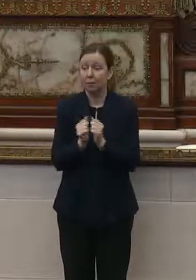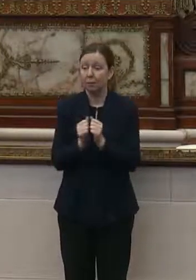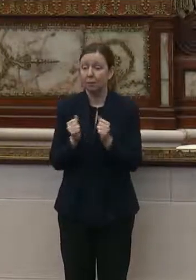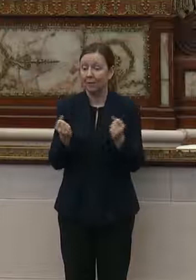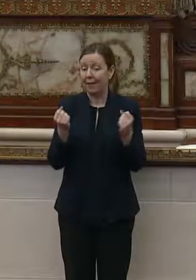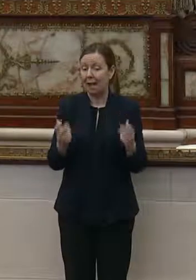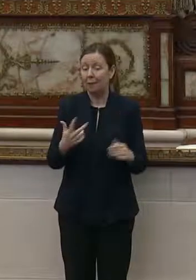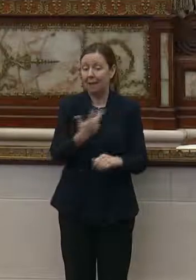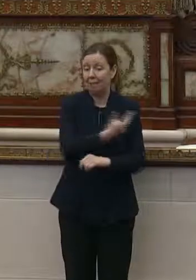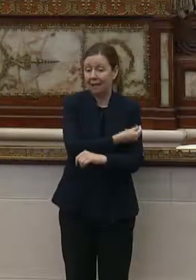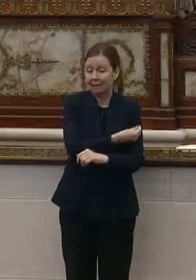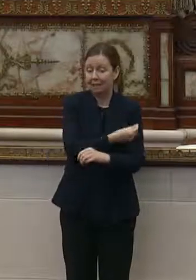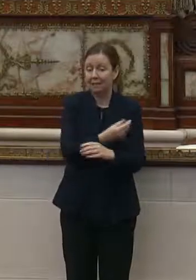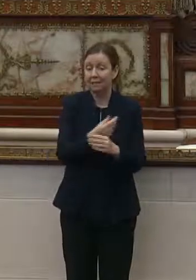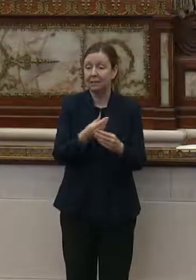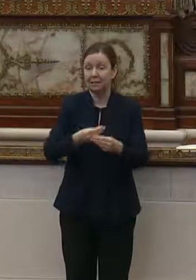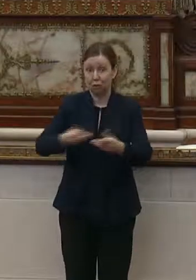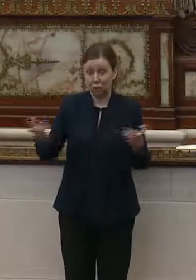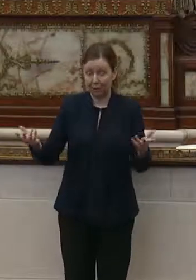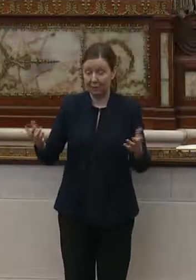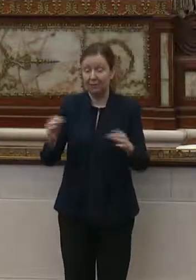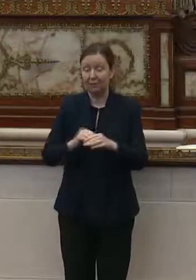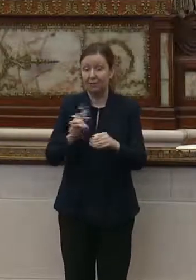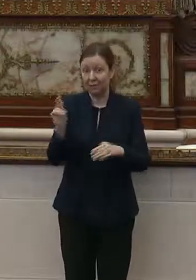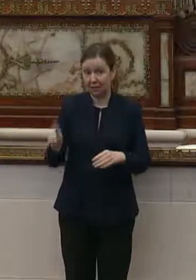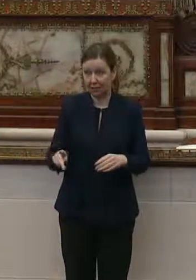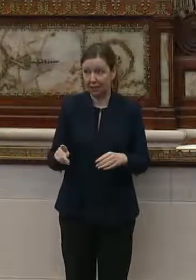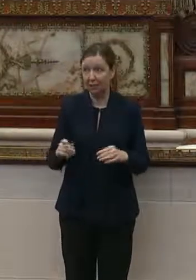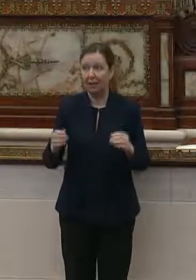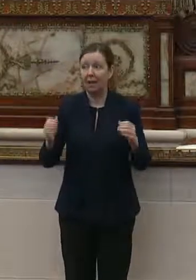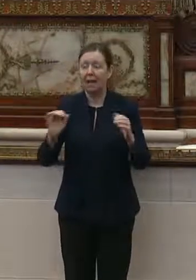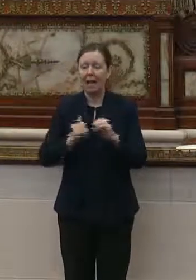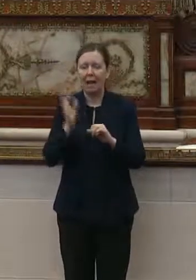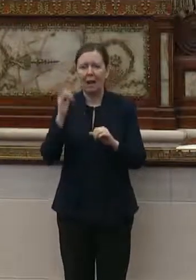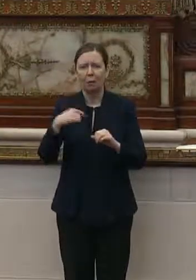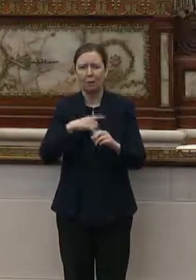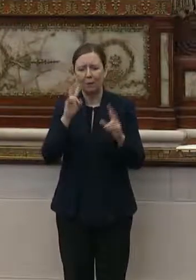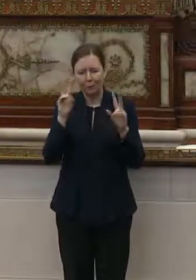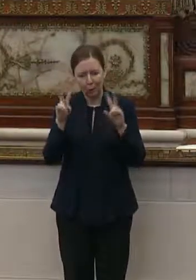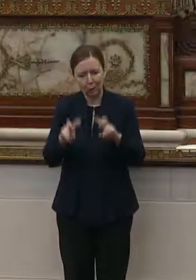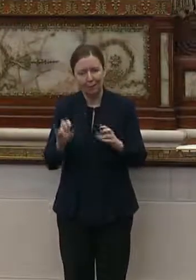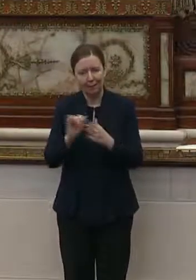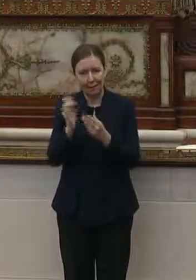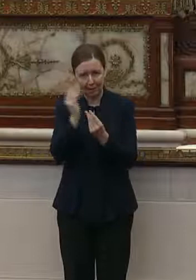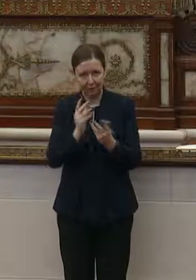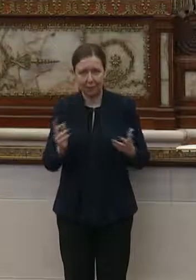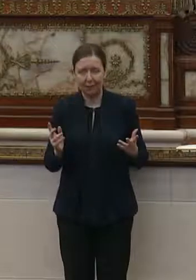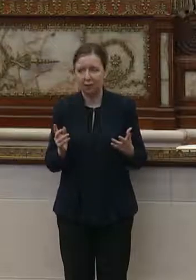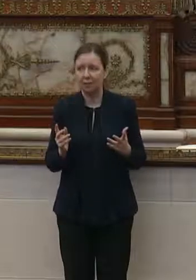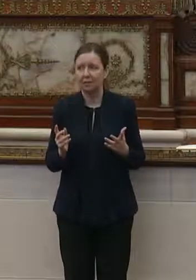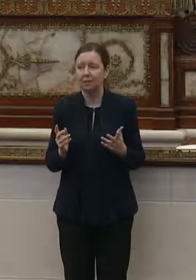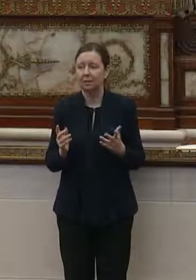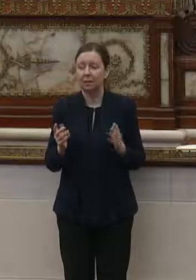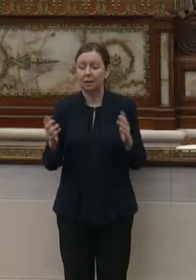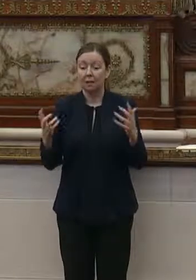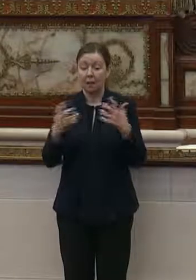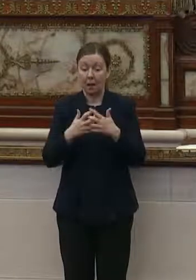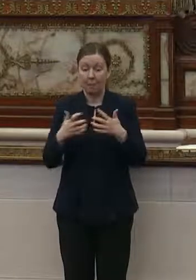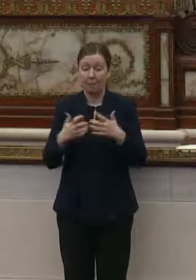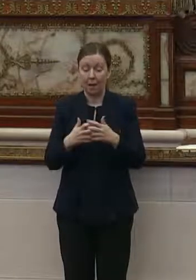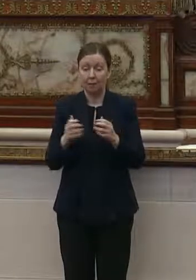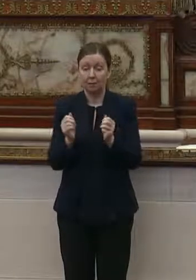of vaccines that have been currently distributed in Philadelphia. How are we going to look at that information combined